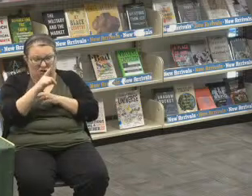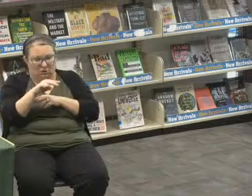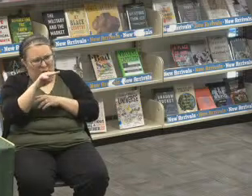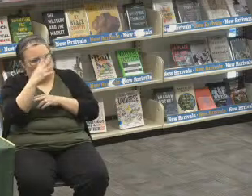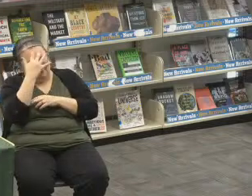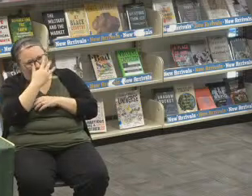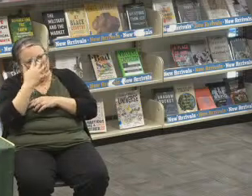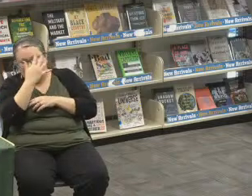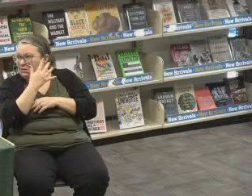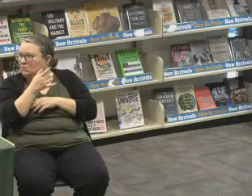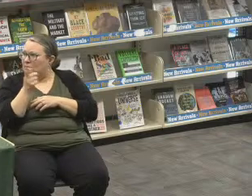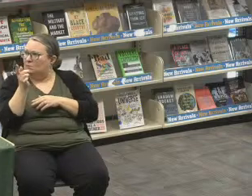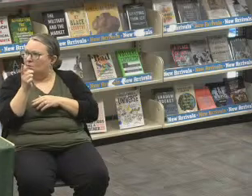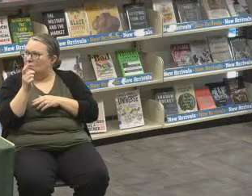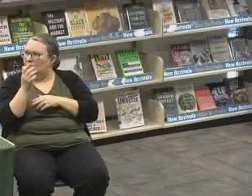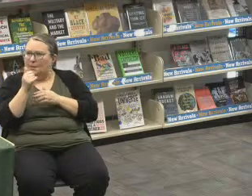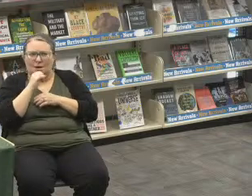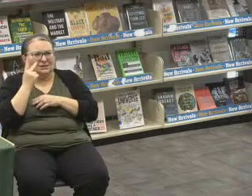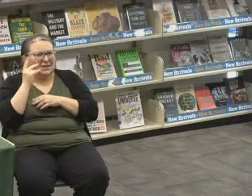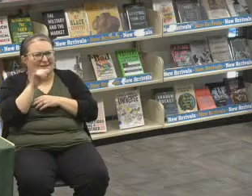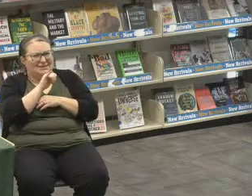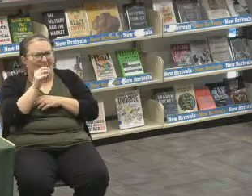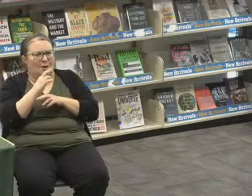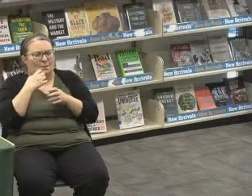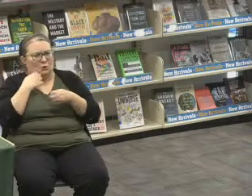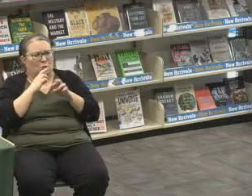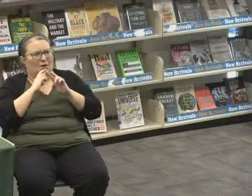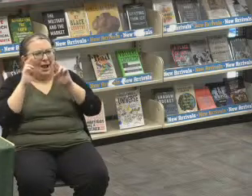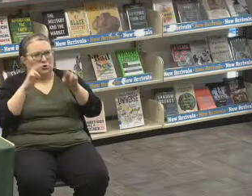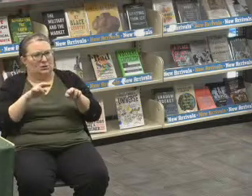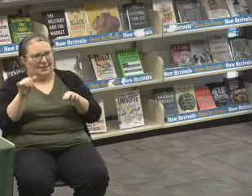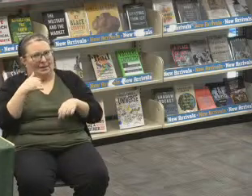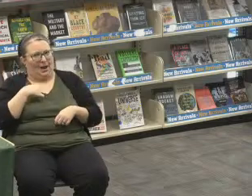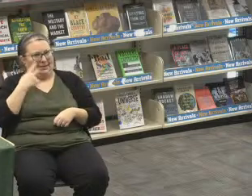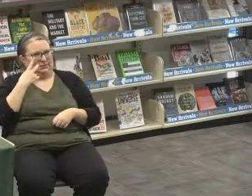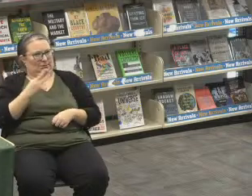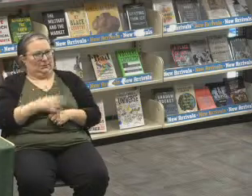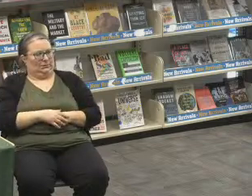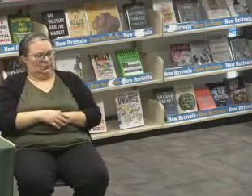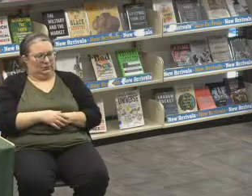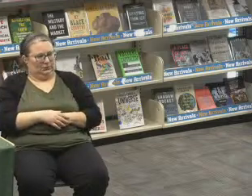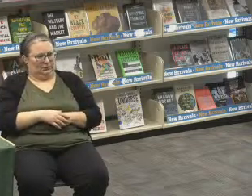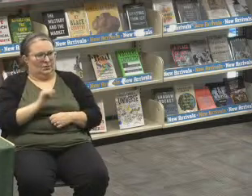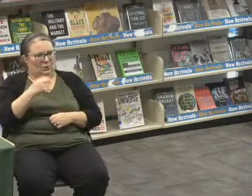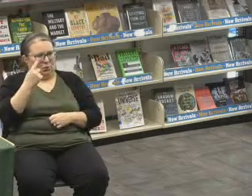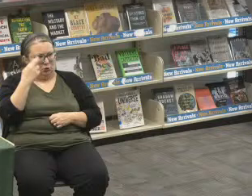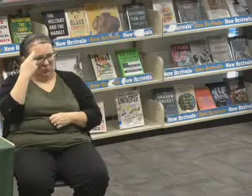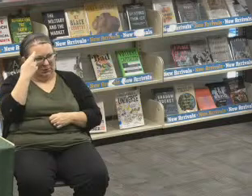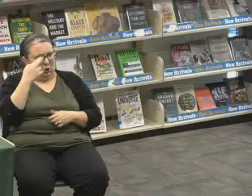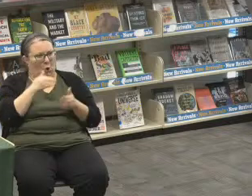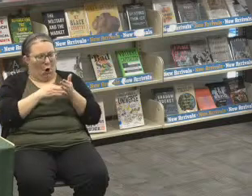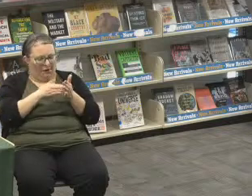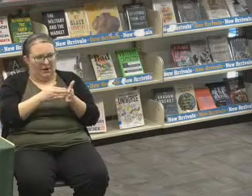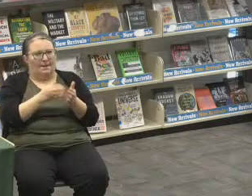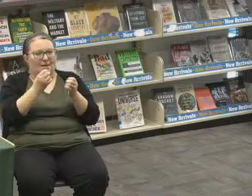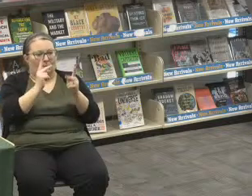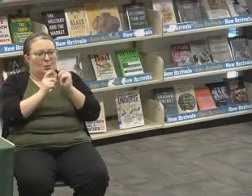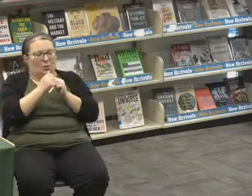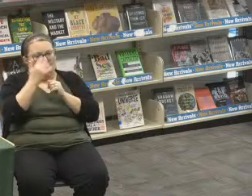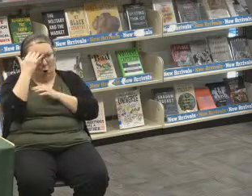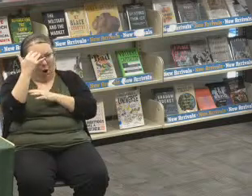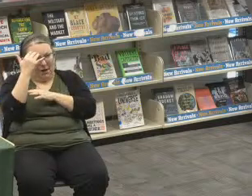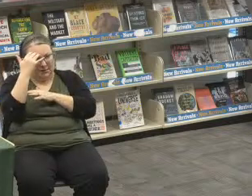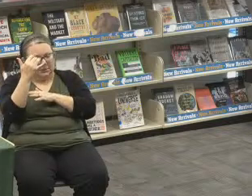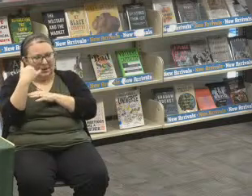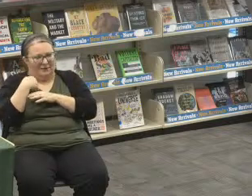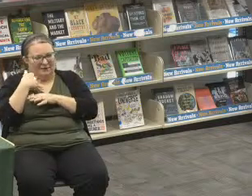face like this, they might not see the same emotional reactions that you or I do. This is one reason that oftentimes many people with autism, they